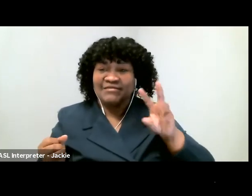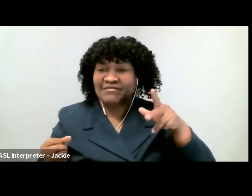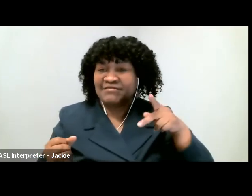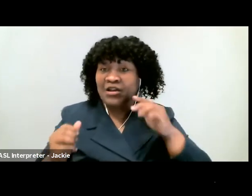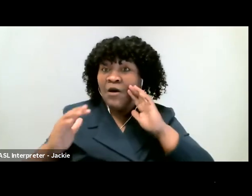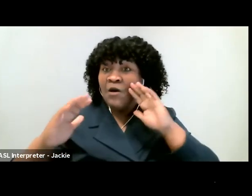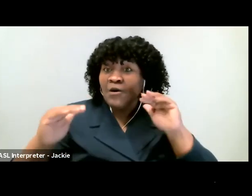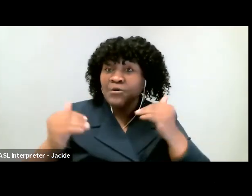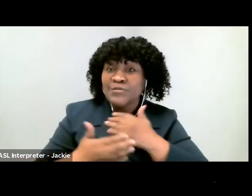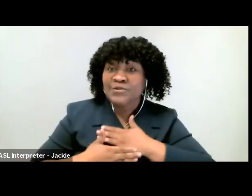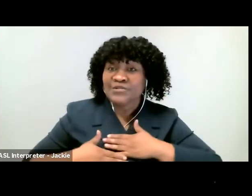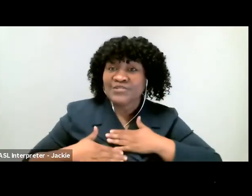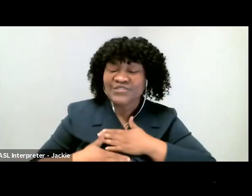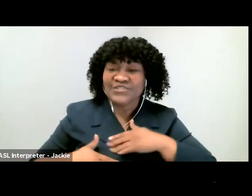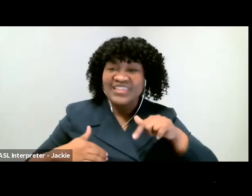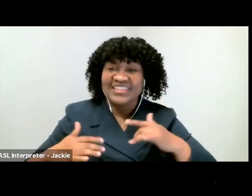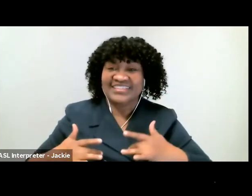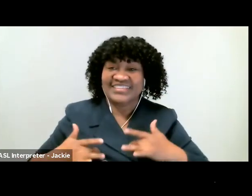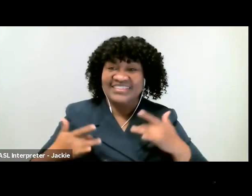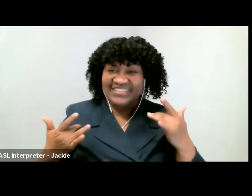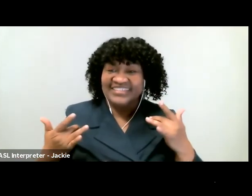hope you have enjoyed this event.